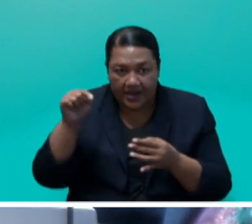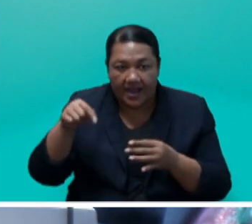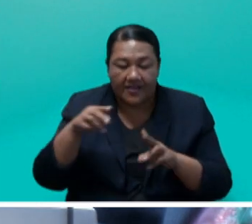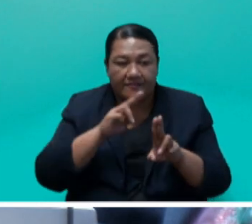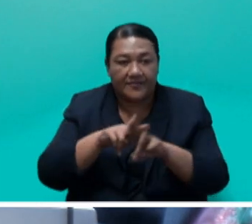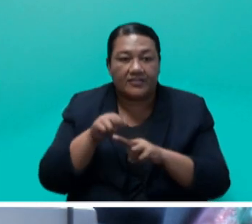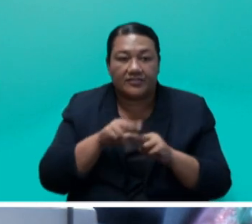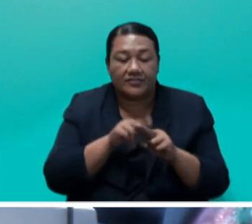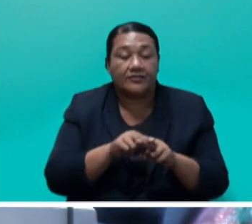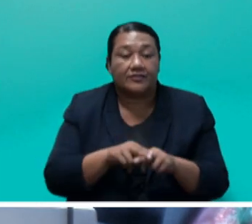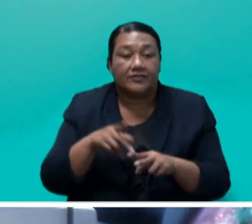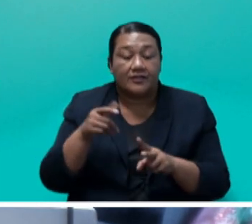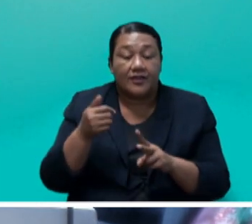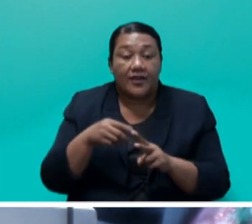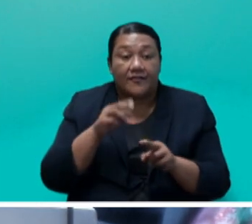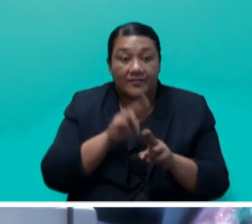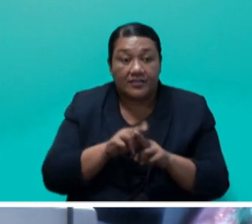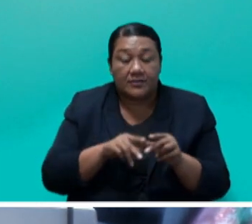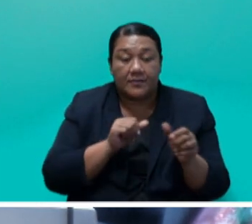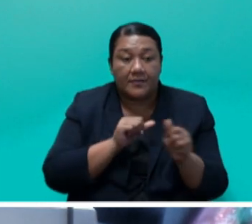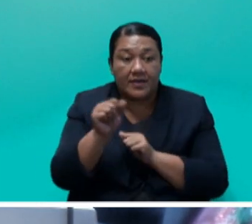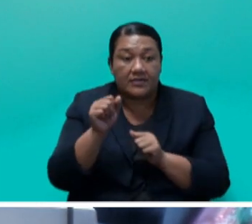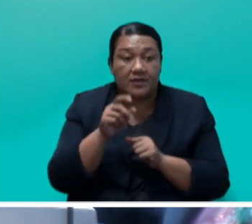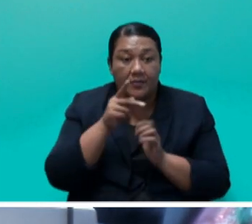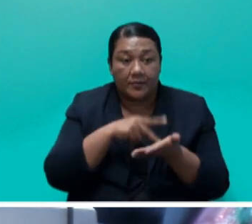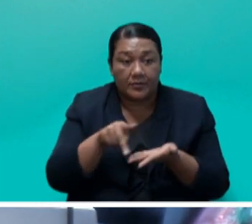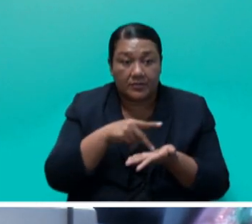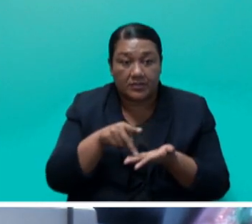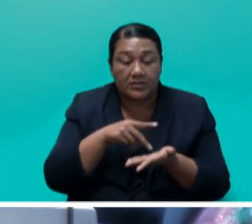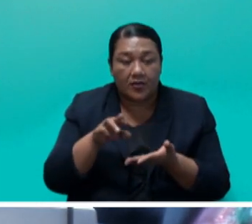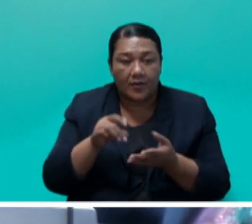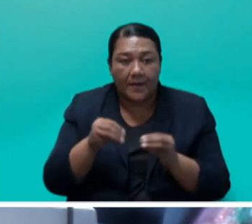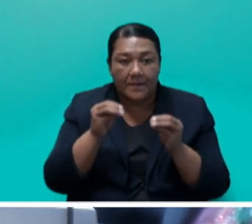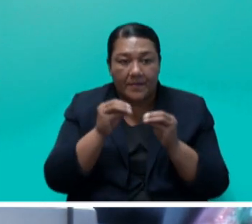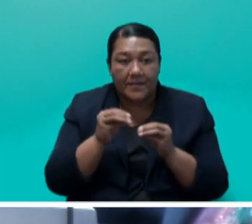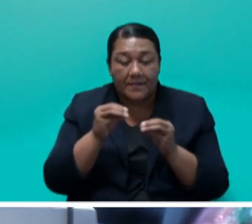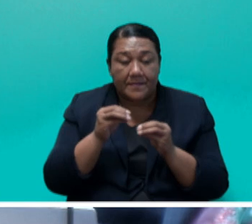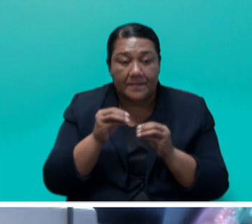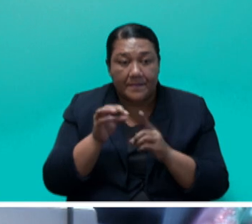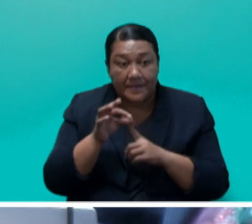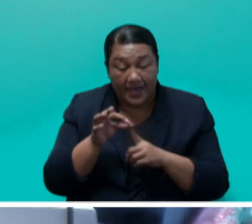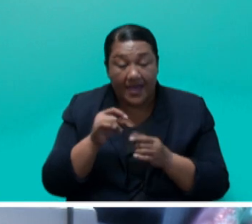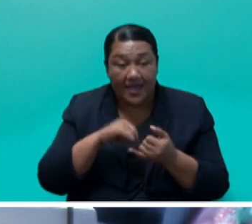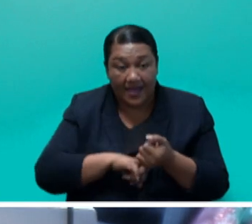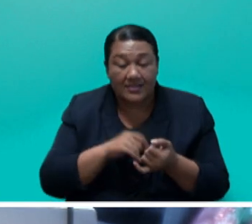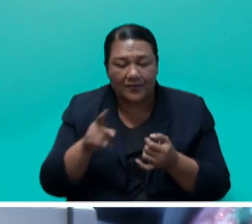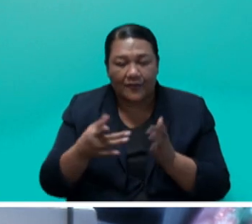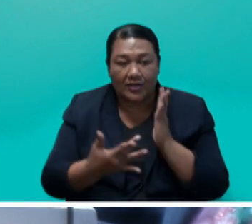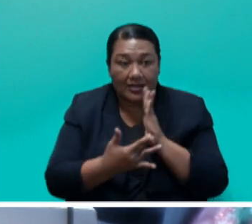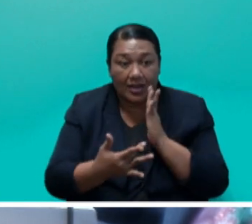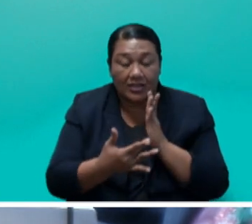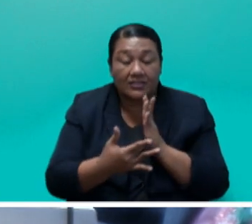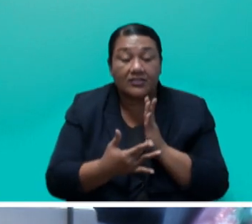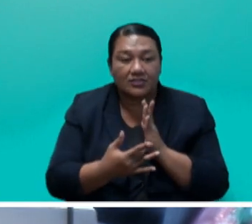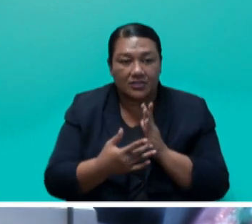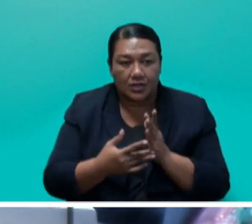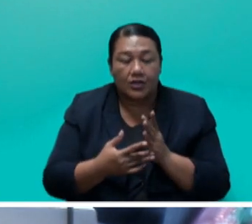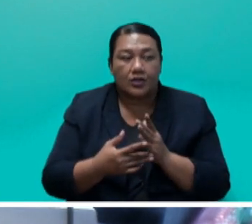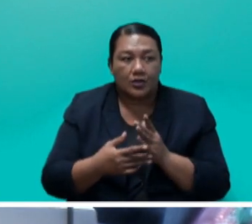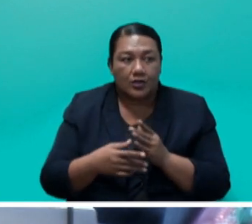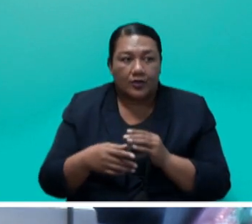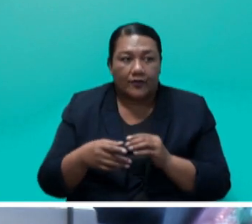support this approach, and the EU and government of Netherlands have been approached to support. This proposal would fit well with the